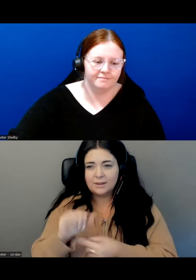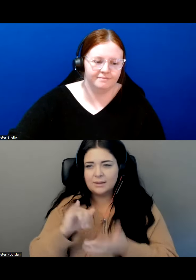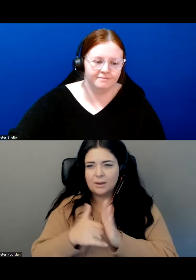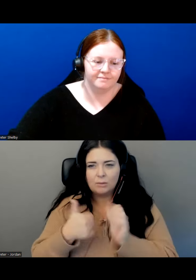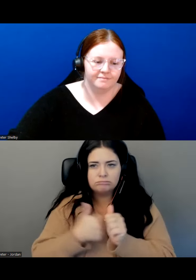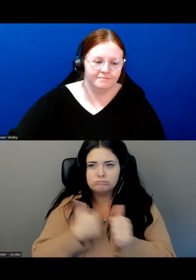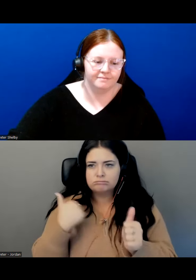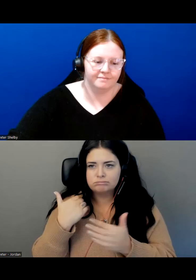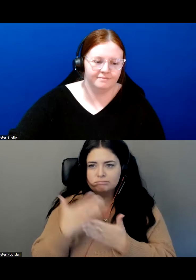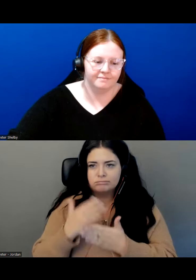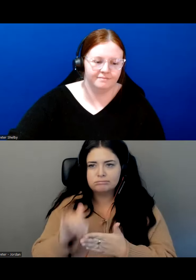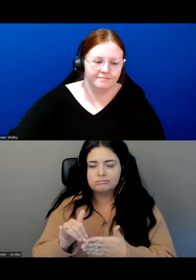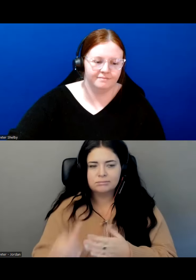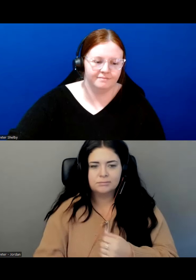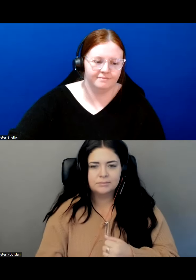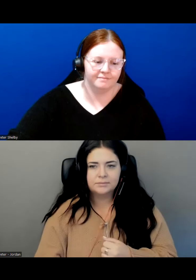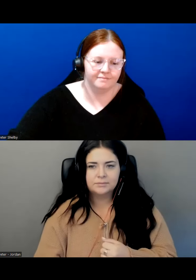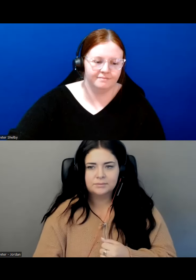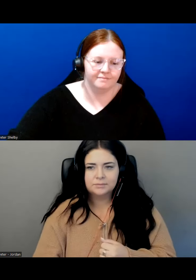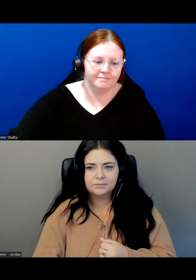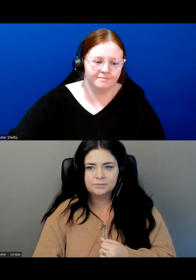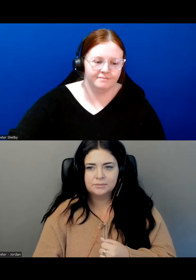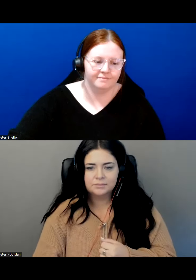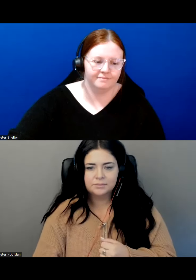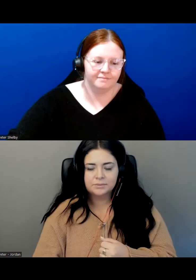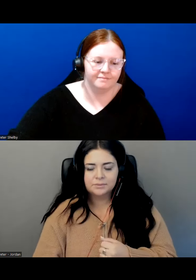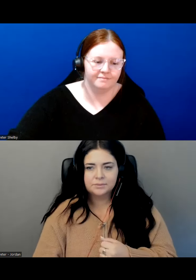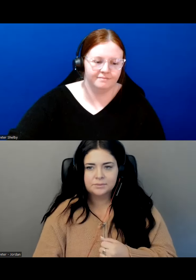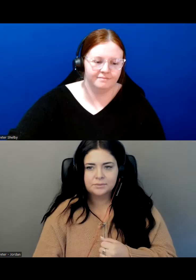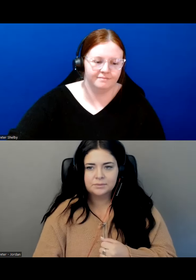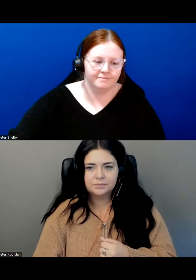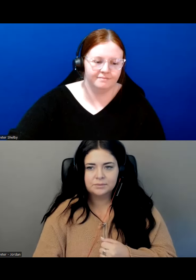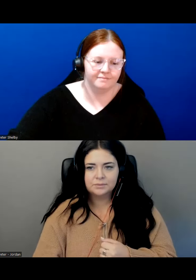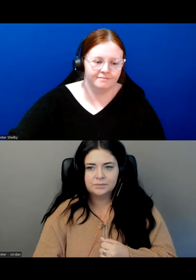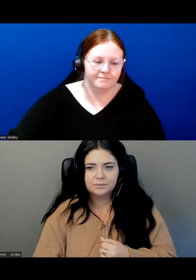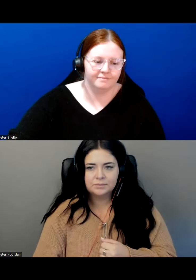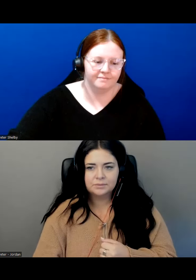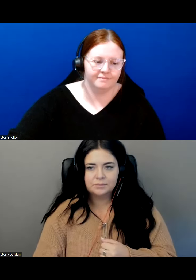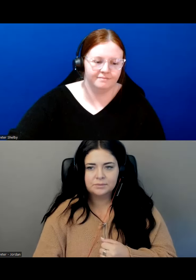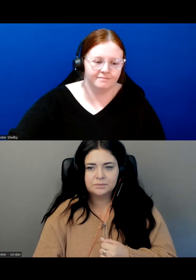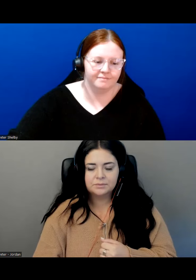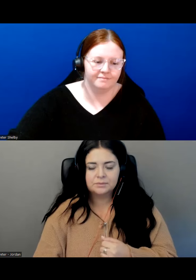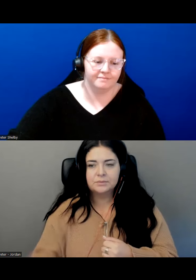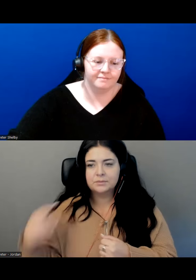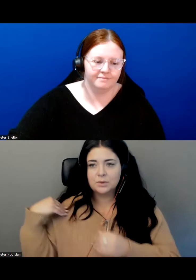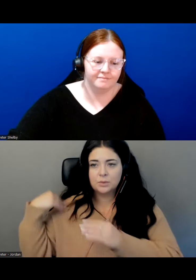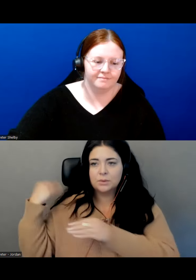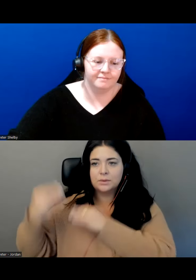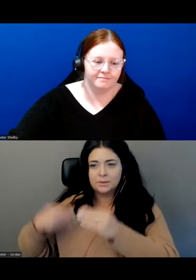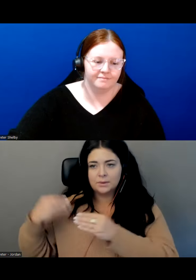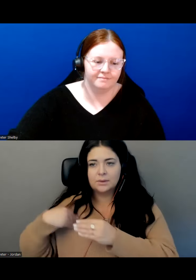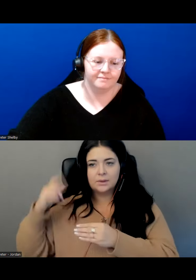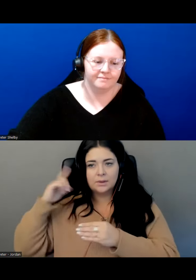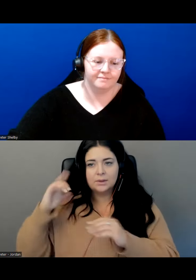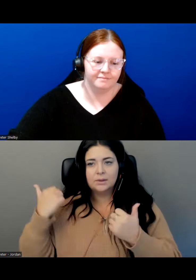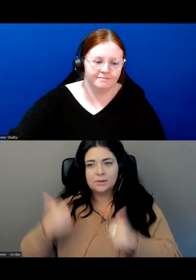it? Yeah, it is hereditary hearing losses are quite common. Actually, in